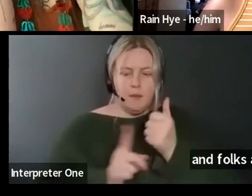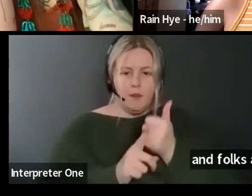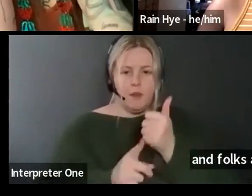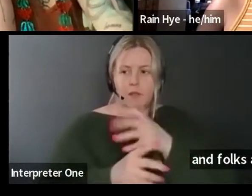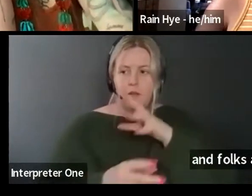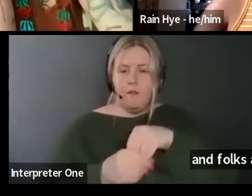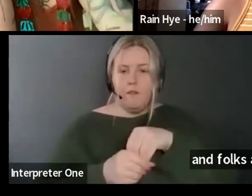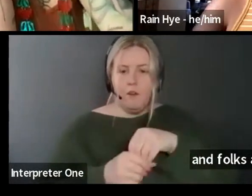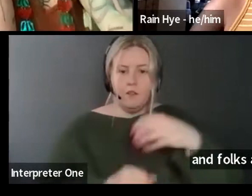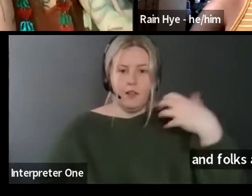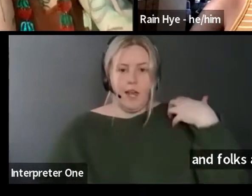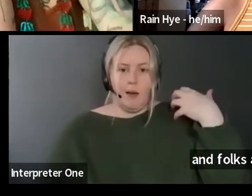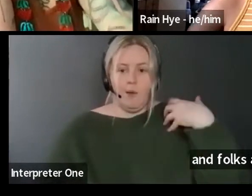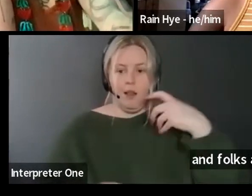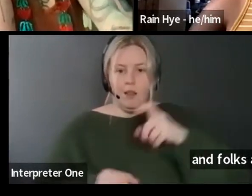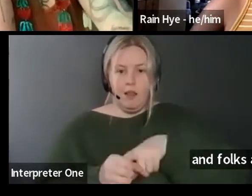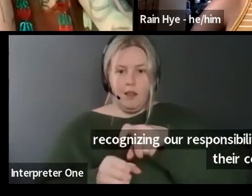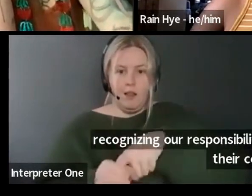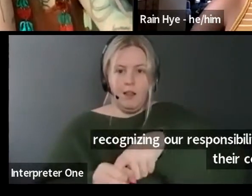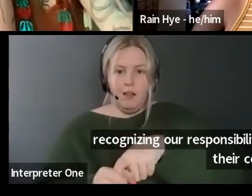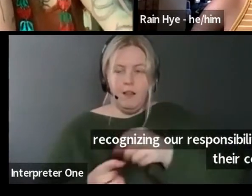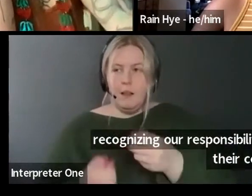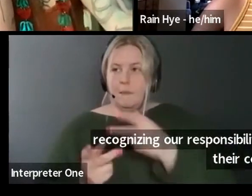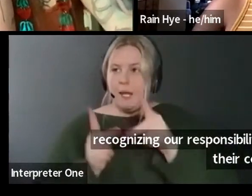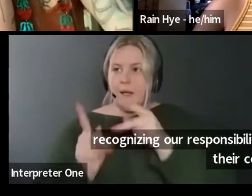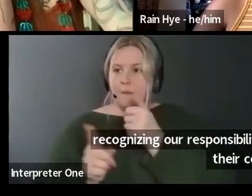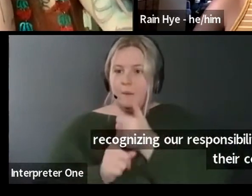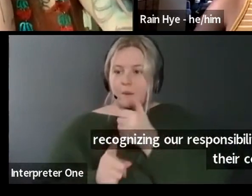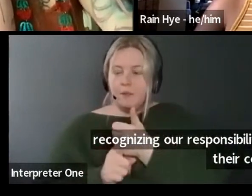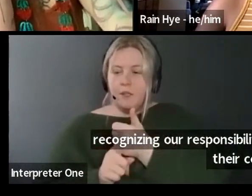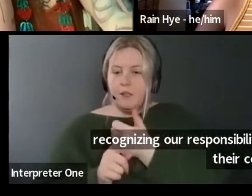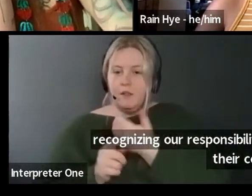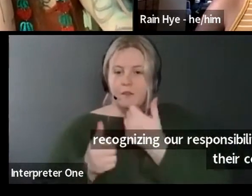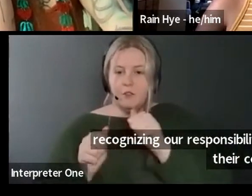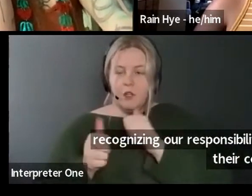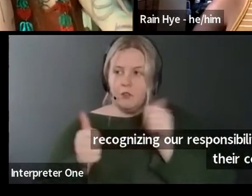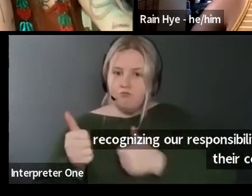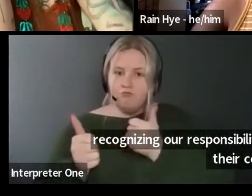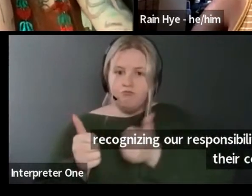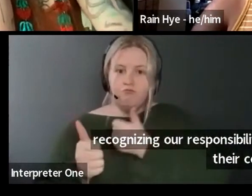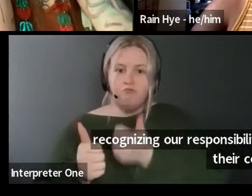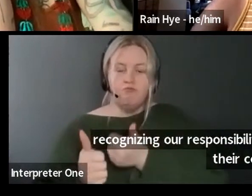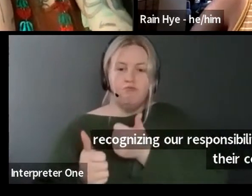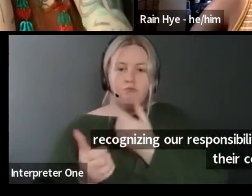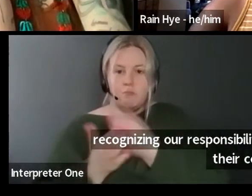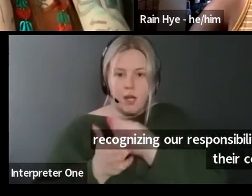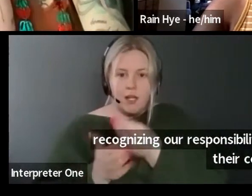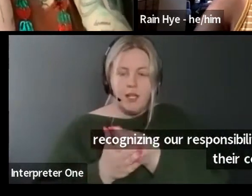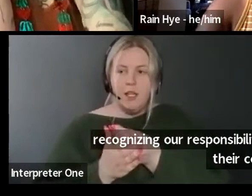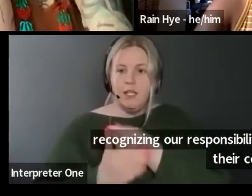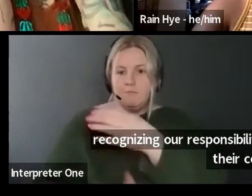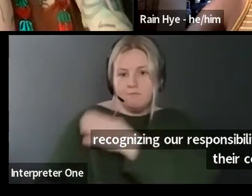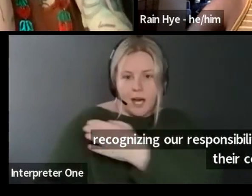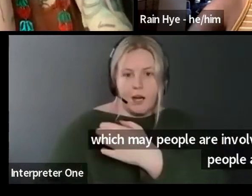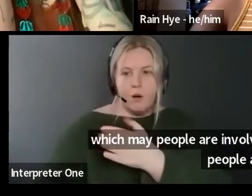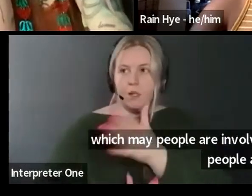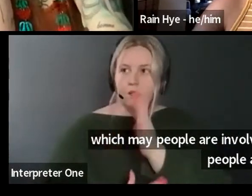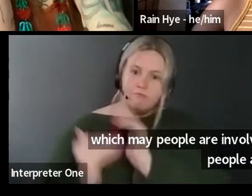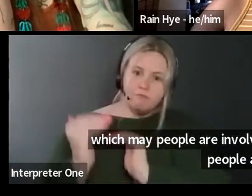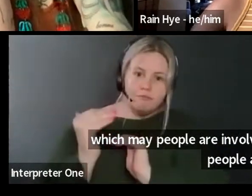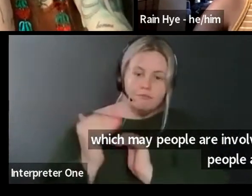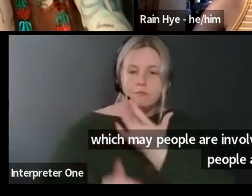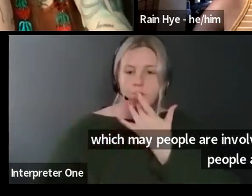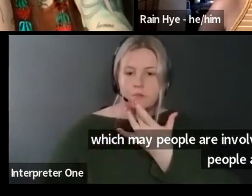capitalism. Way too many people are trying to chase the Bitcoins or whatever, and all these things